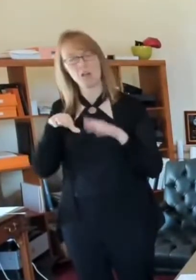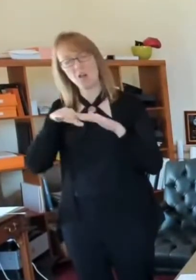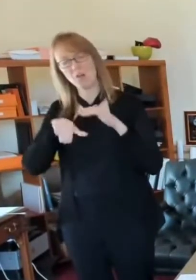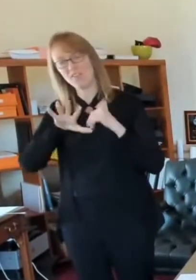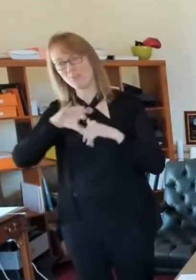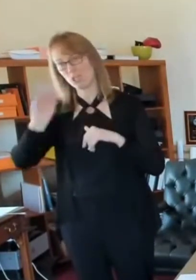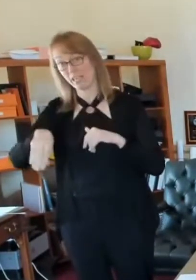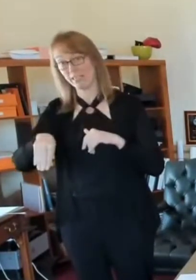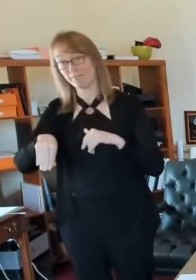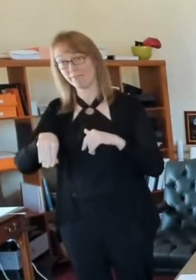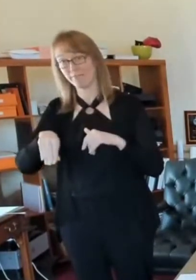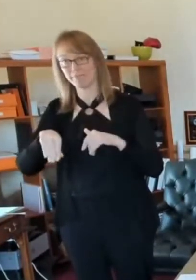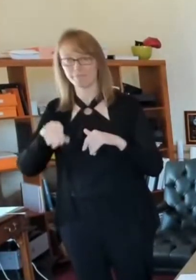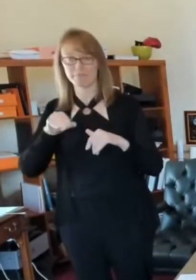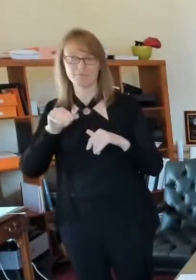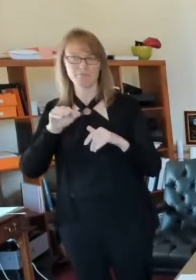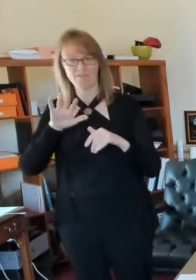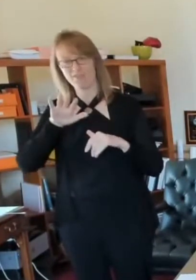Election